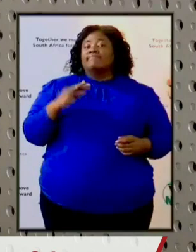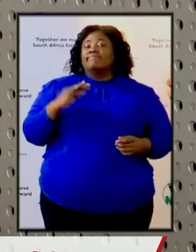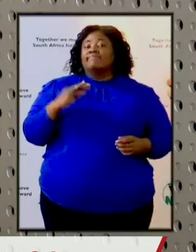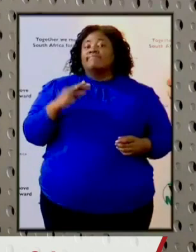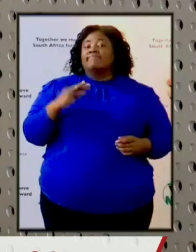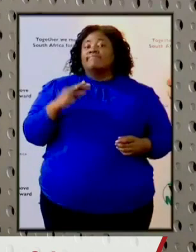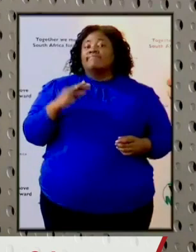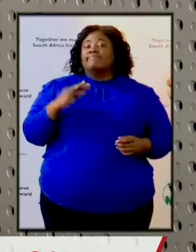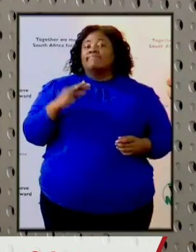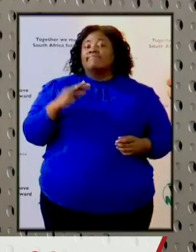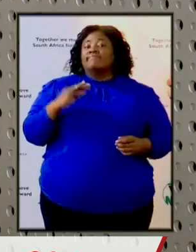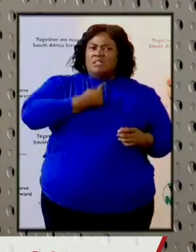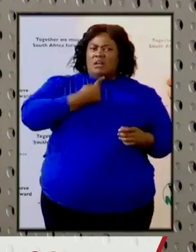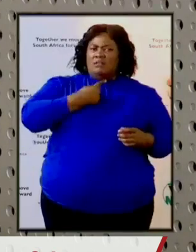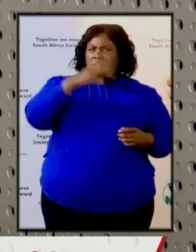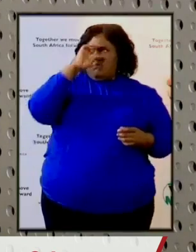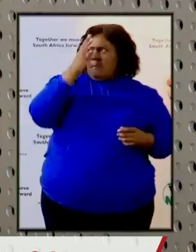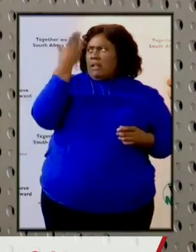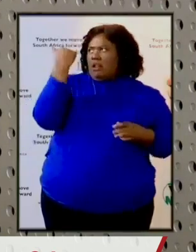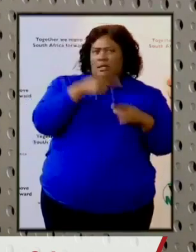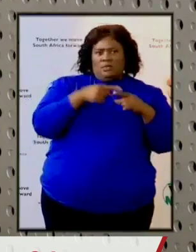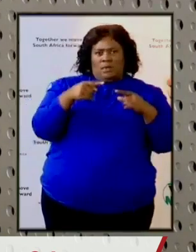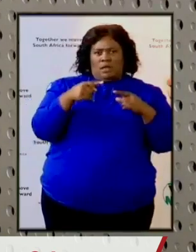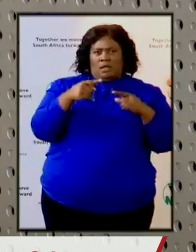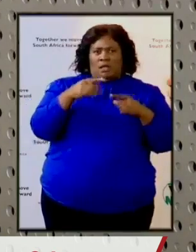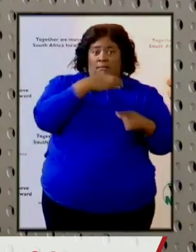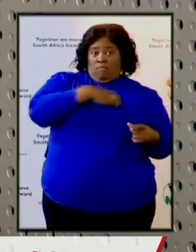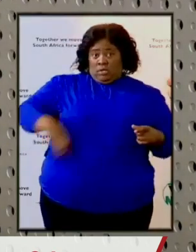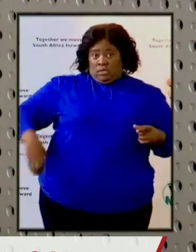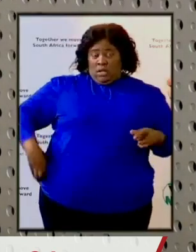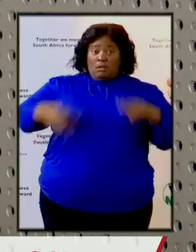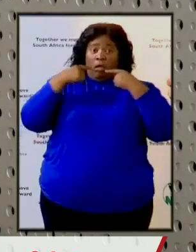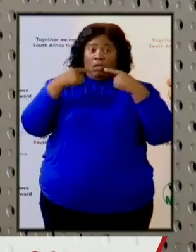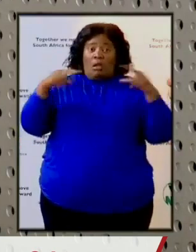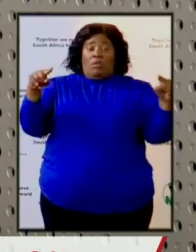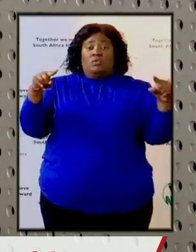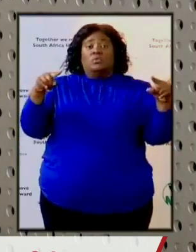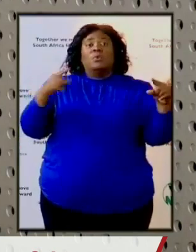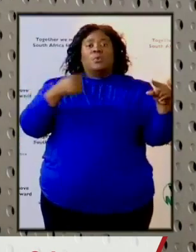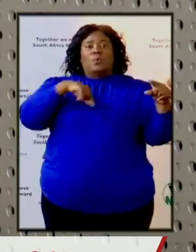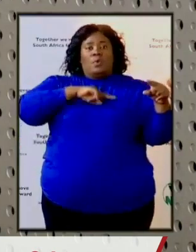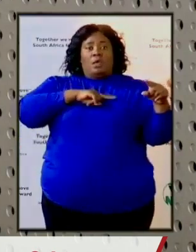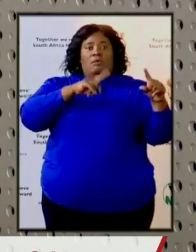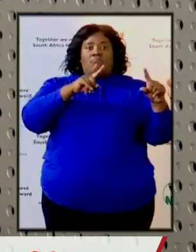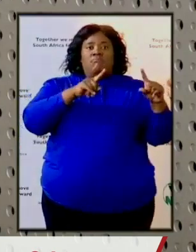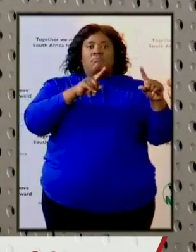week, the president announced that we are going to move